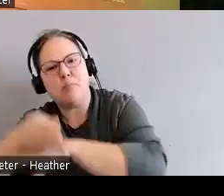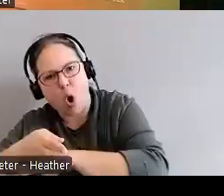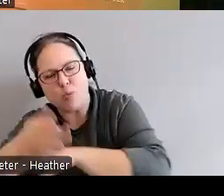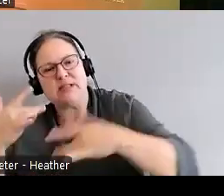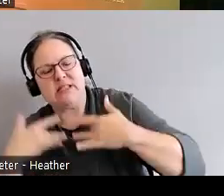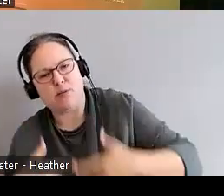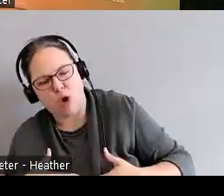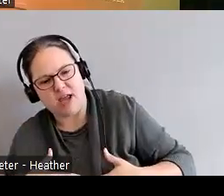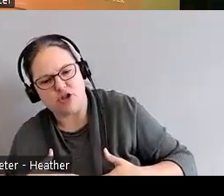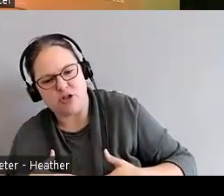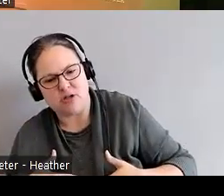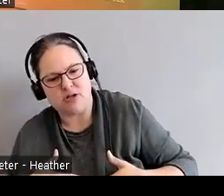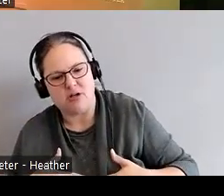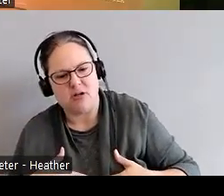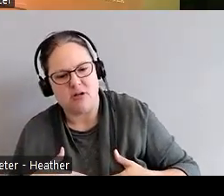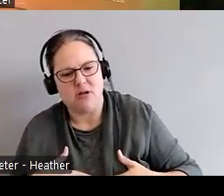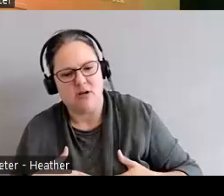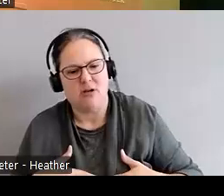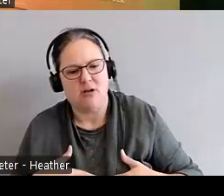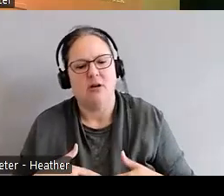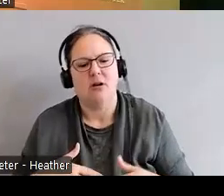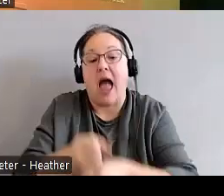interval was pretty big. Mm-hmm.